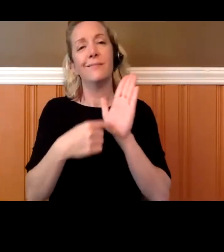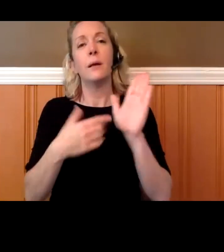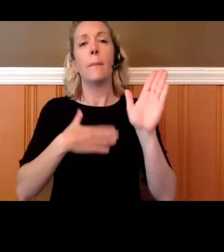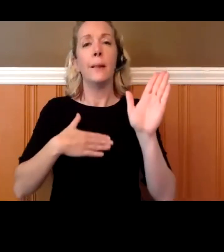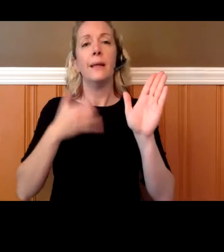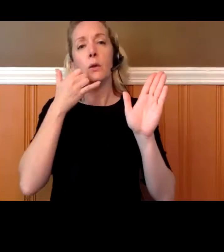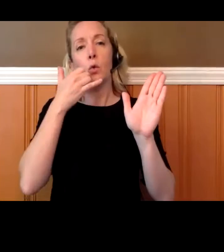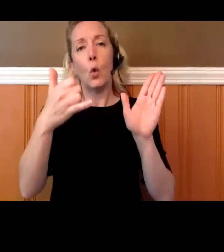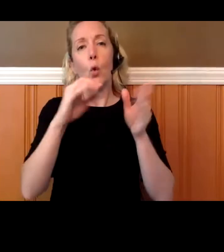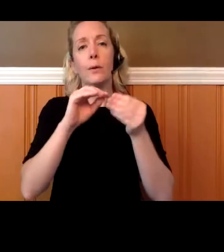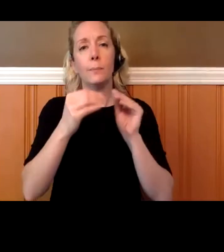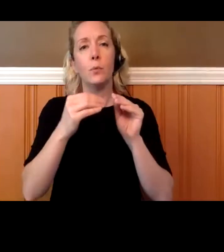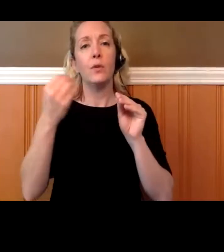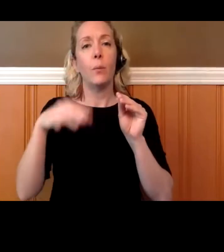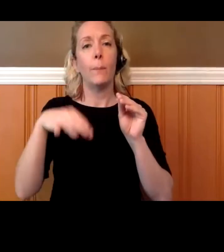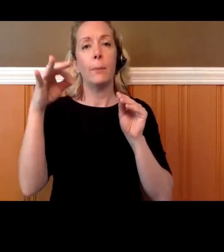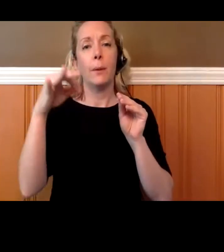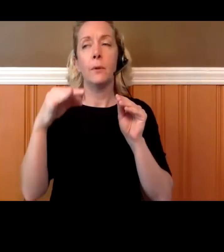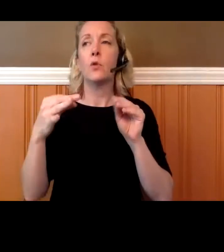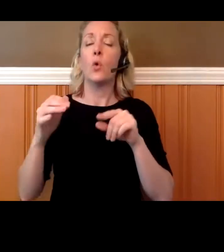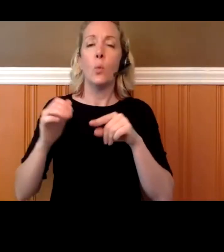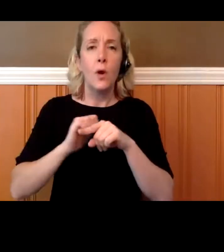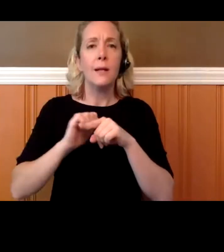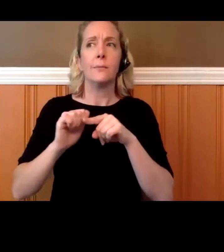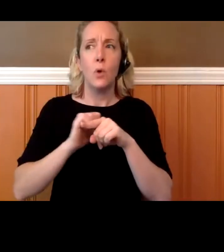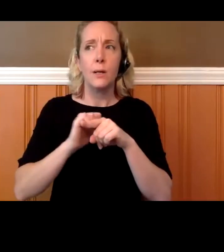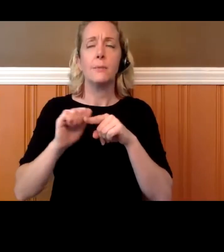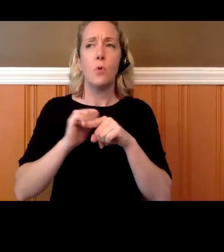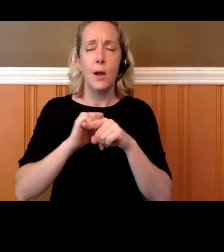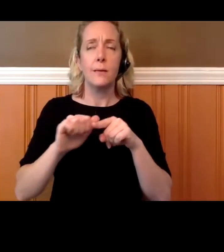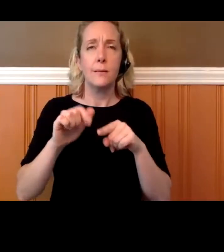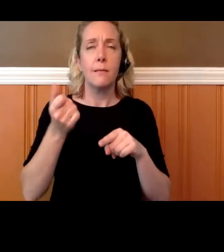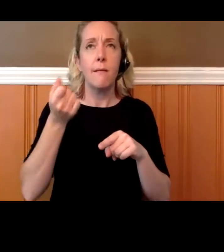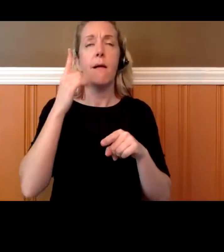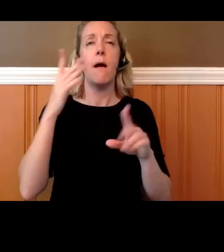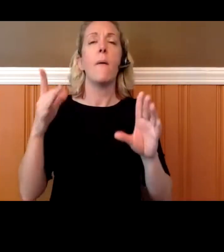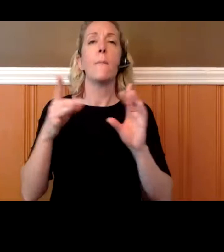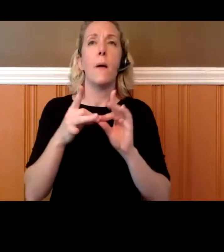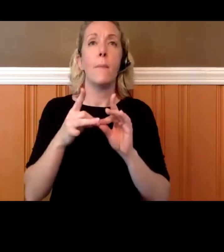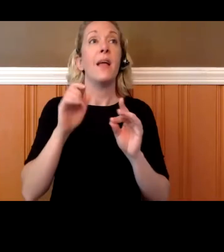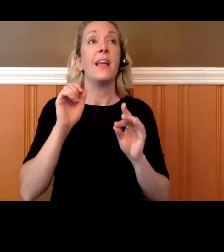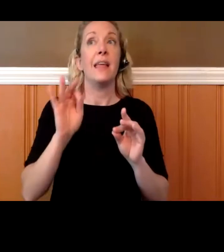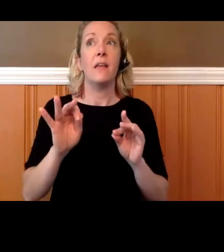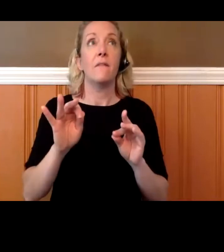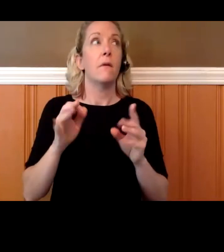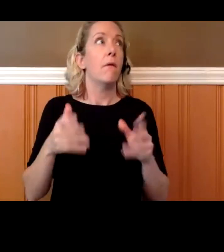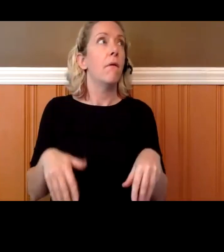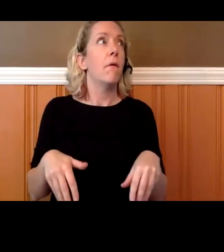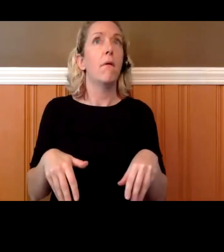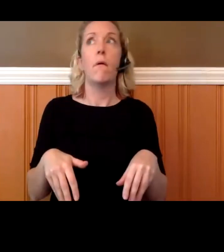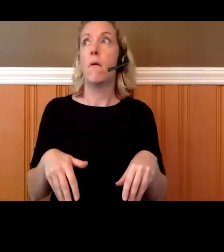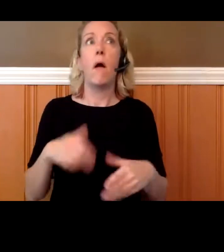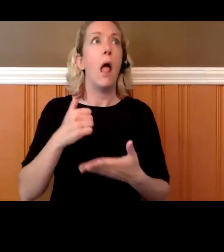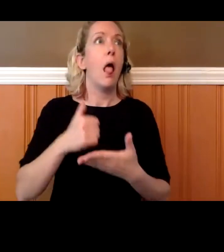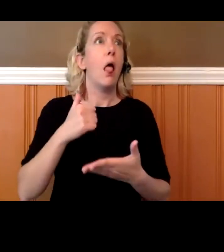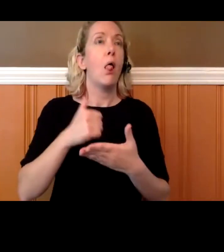me. And it took a couple of trips for him to kind of put that together, that, okay, if I don't know, if I need help or whatever,